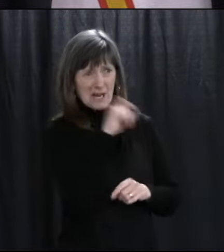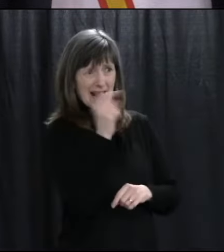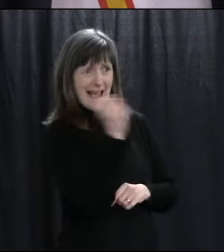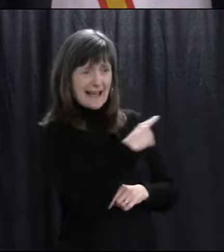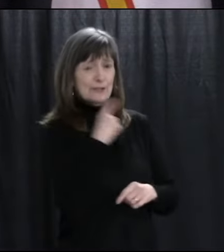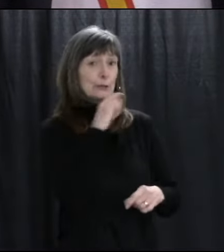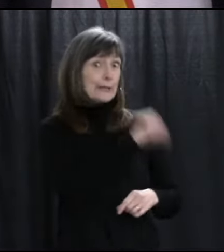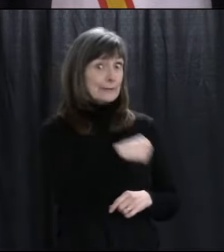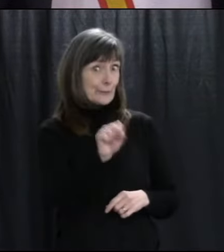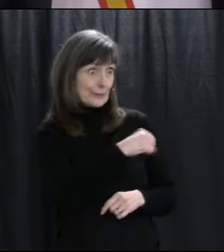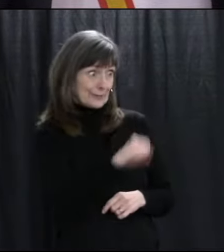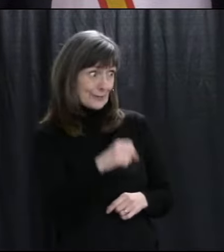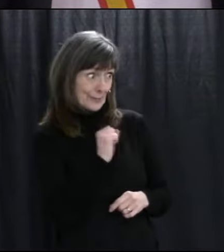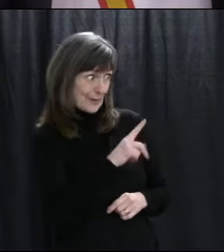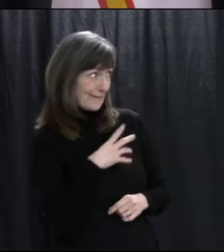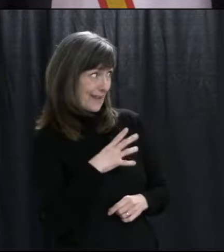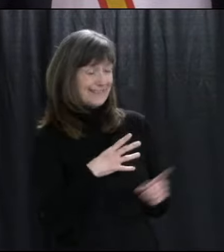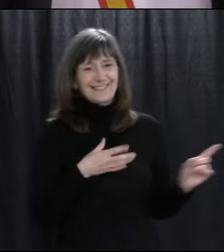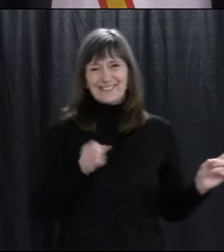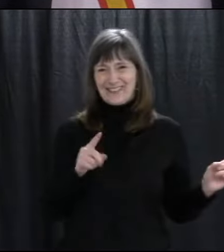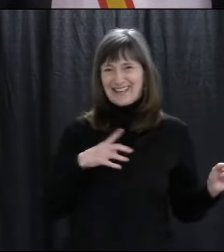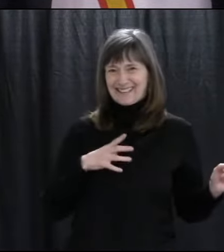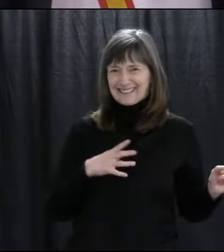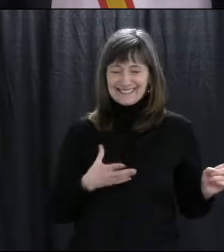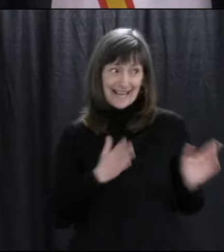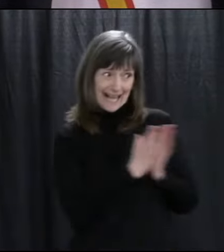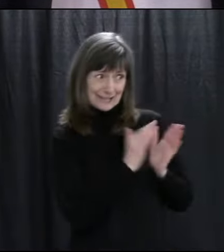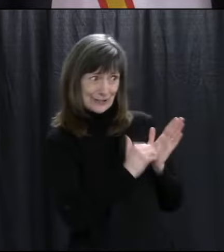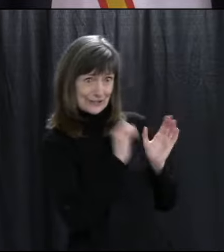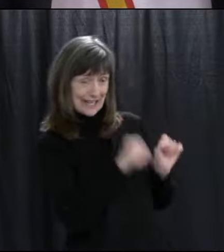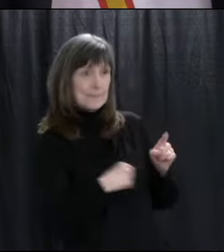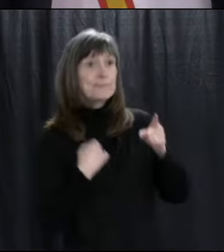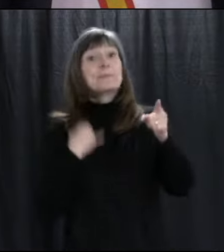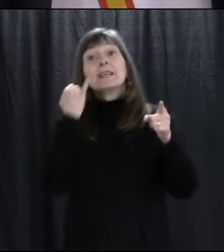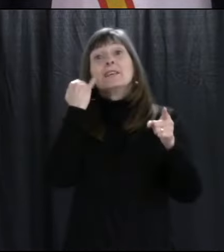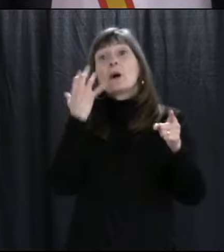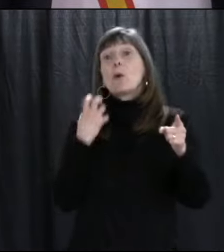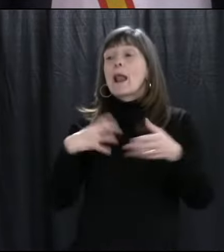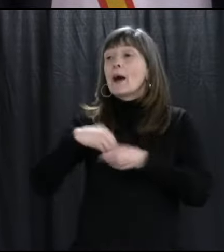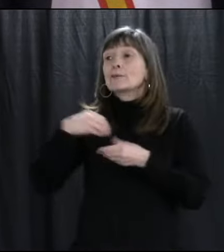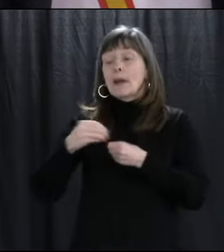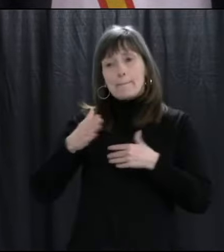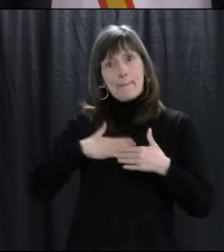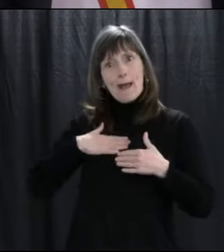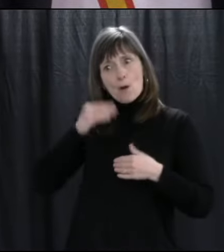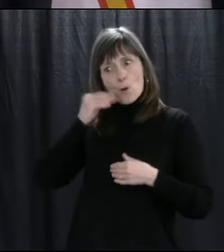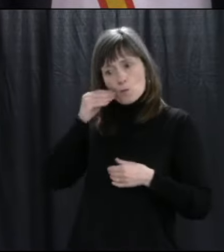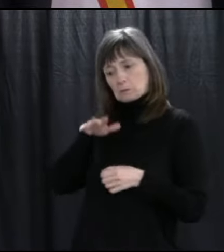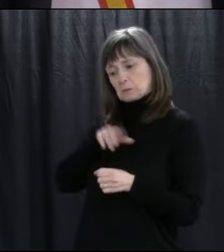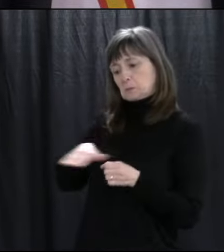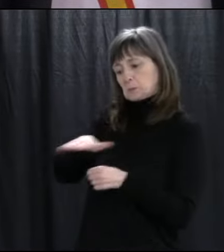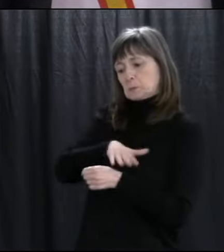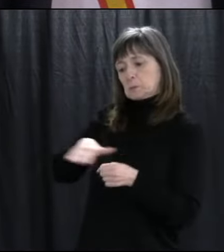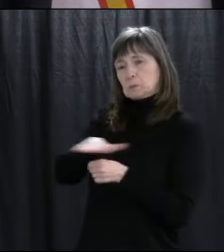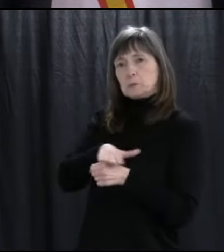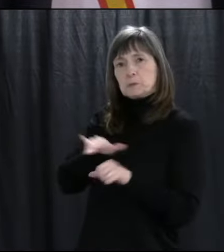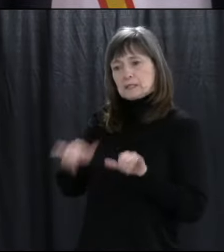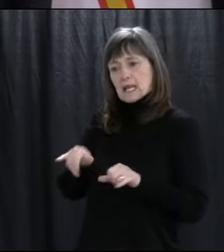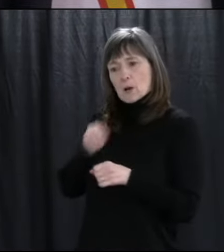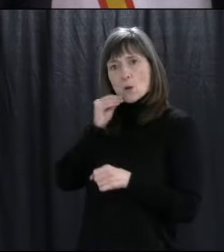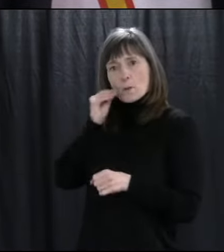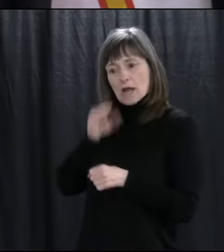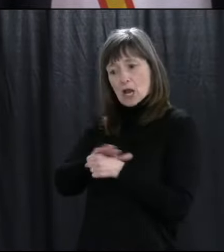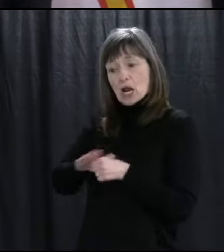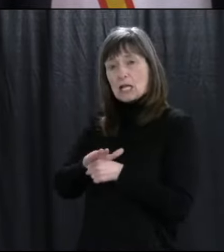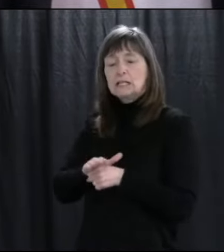maybe. Okay. I guess kind of a doctor may I. So if they wanted to go out inside in their yard, do activities within their own property. So